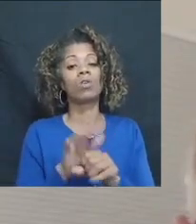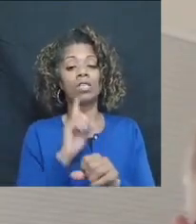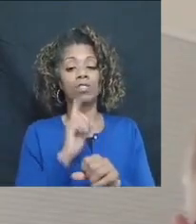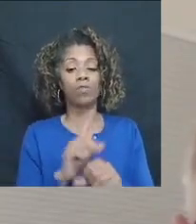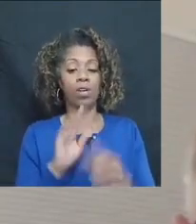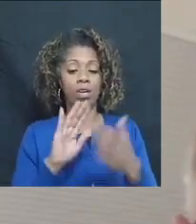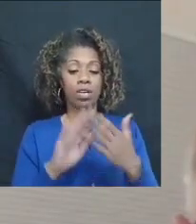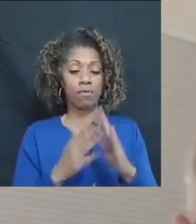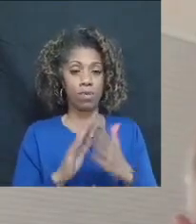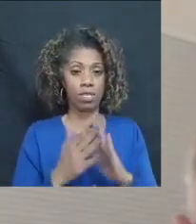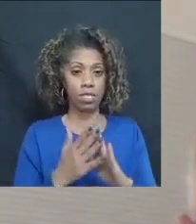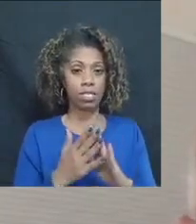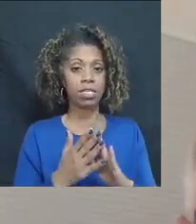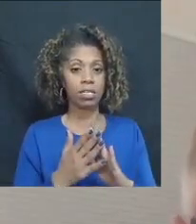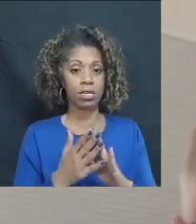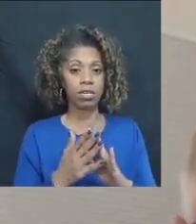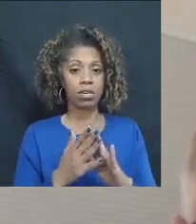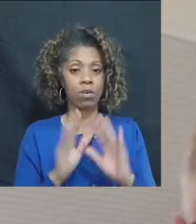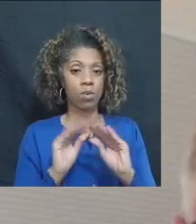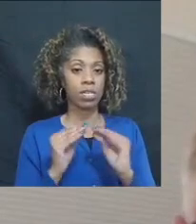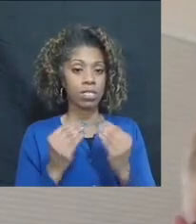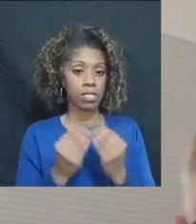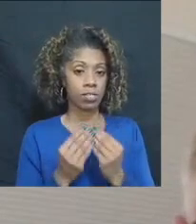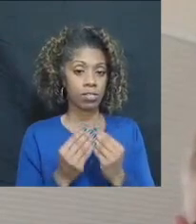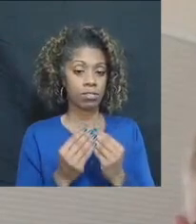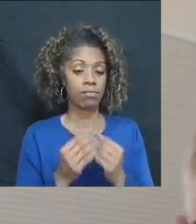CBOs closely on the ground